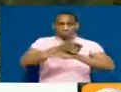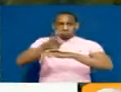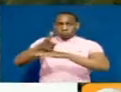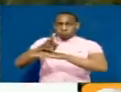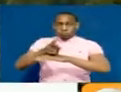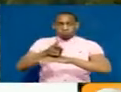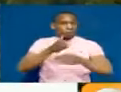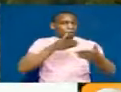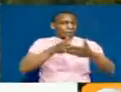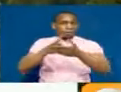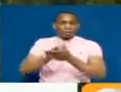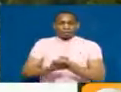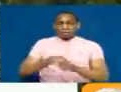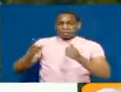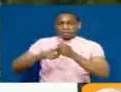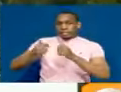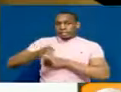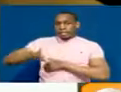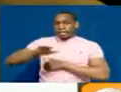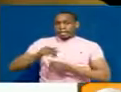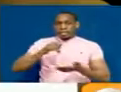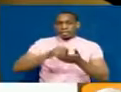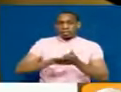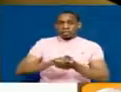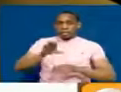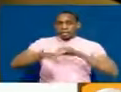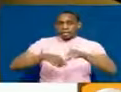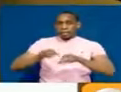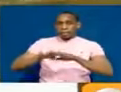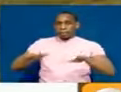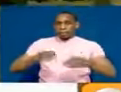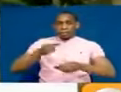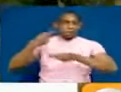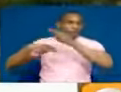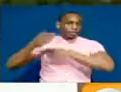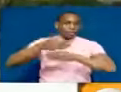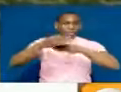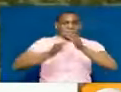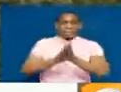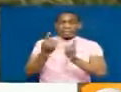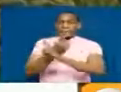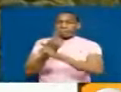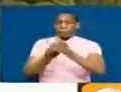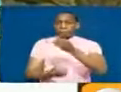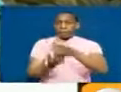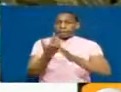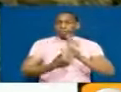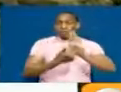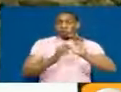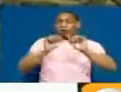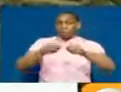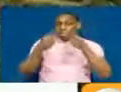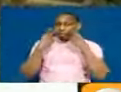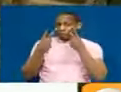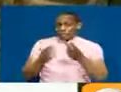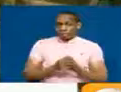is restricted. Six attraction sites, including a zoo, historical buildings, and indigenous plant exhibitions, can be